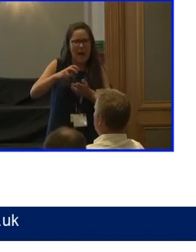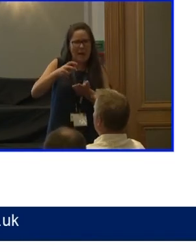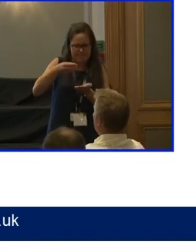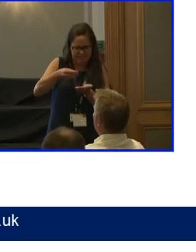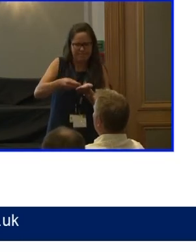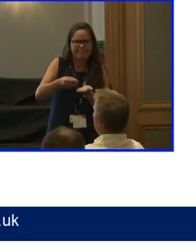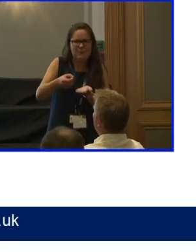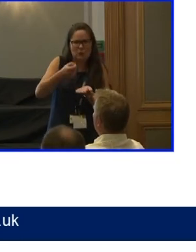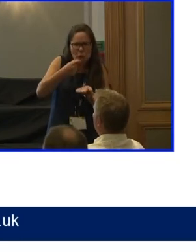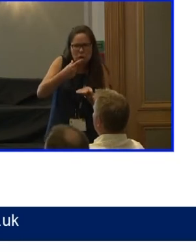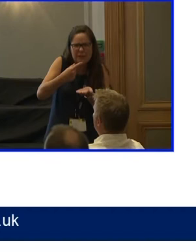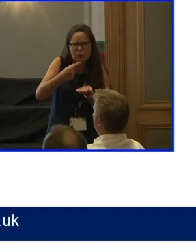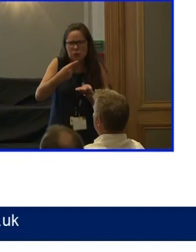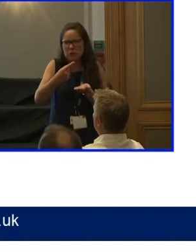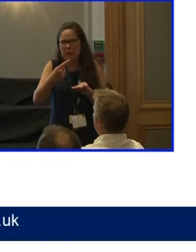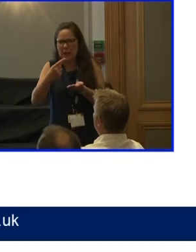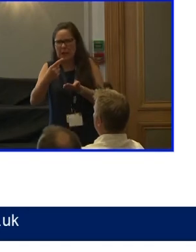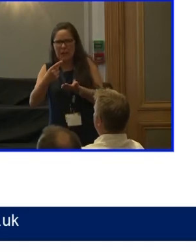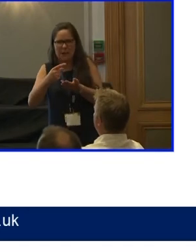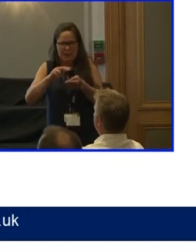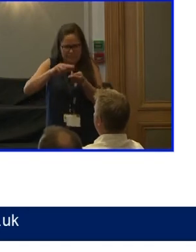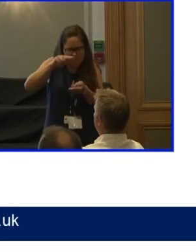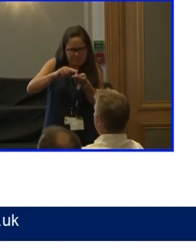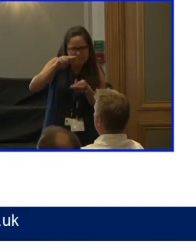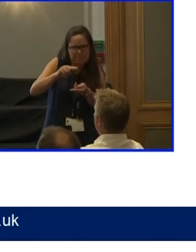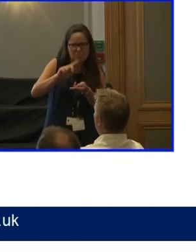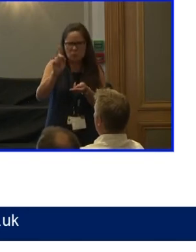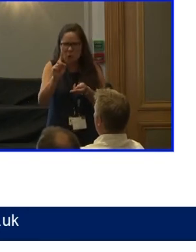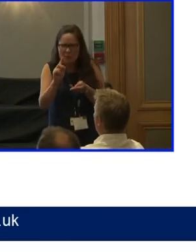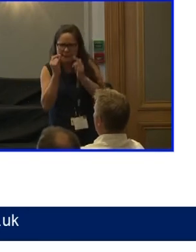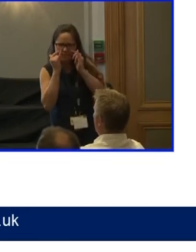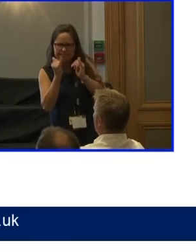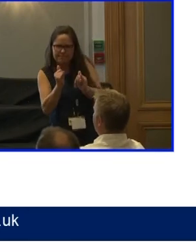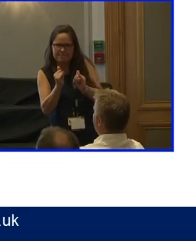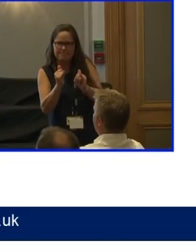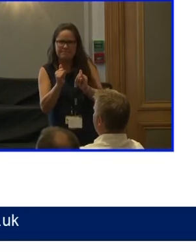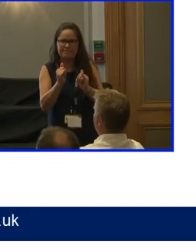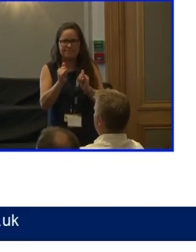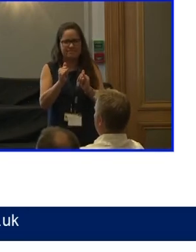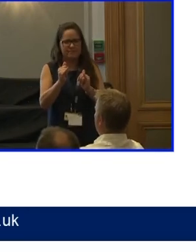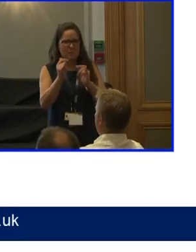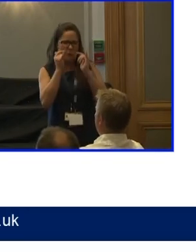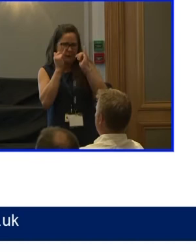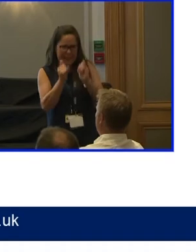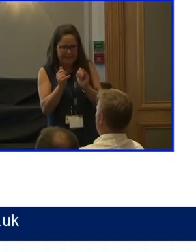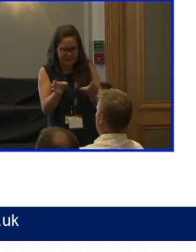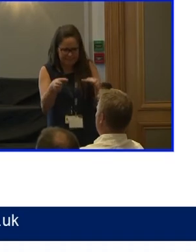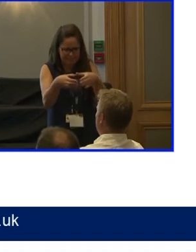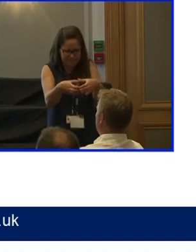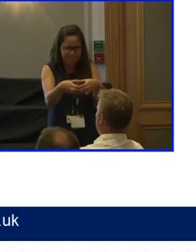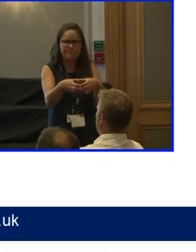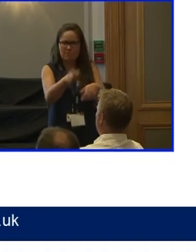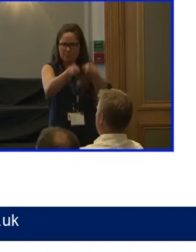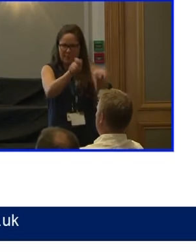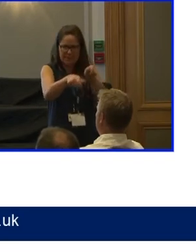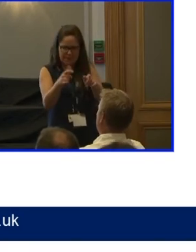and find the correct drug dosage to use. And these experimental treatments are usually tested in small groups of participants, and depending